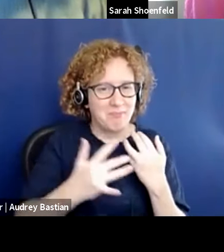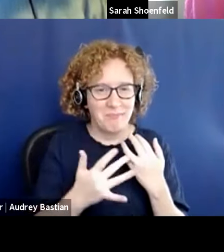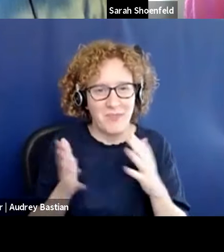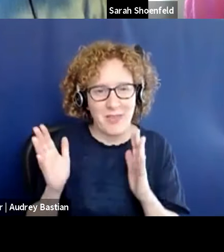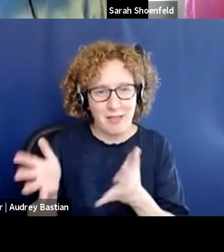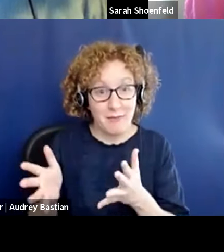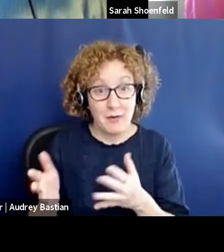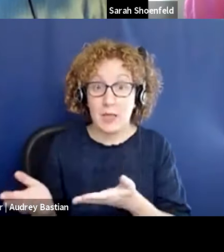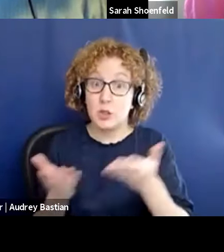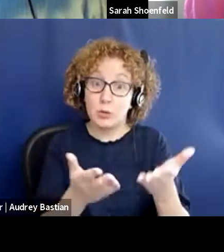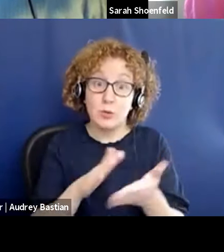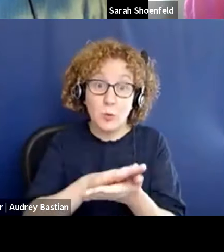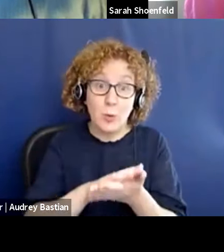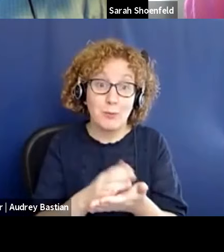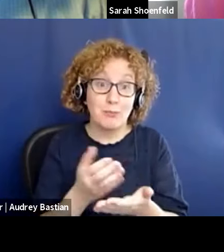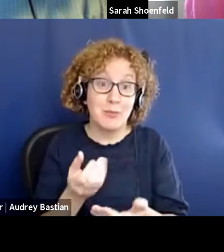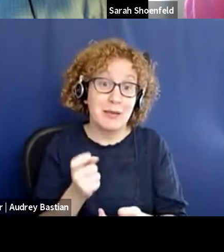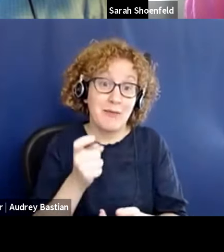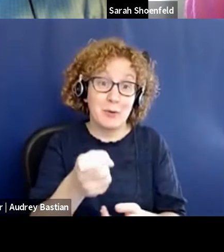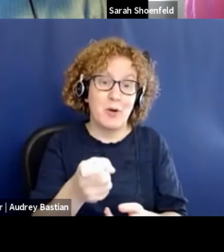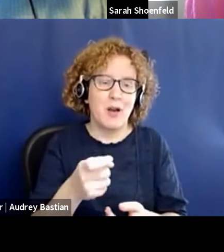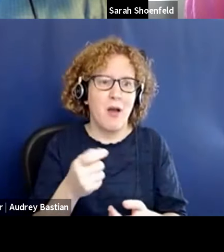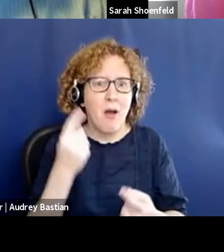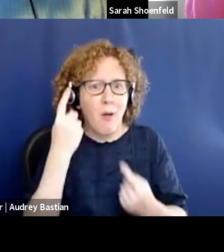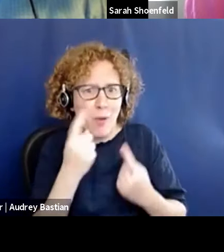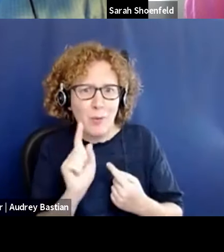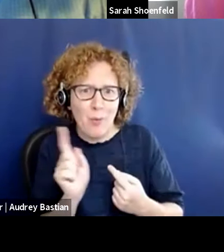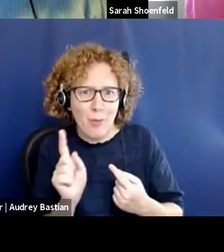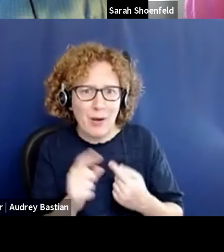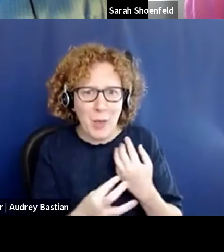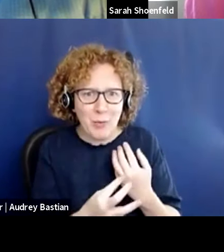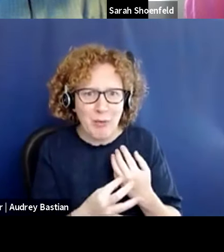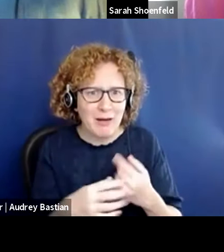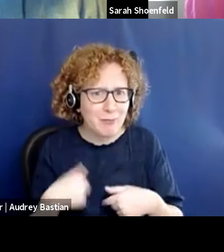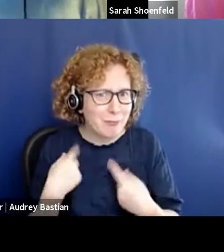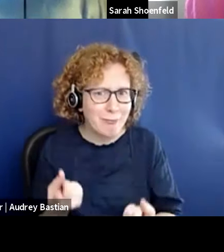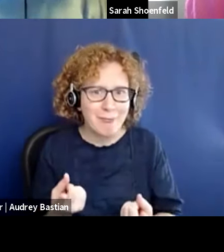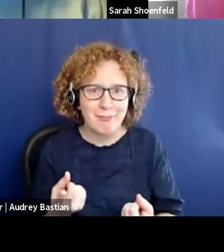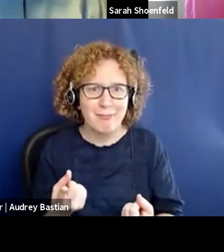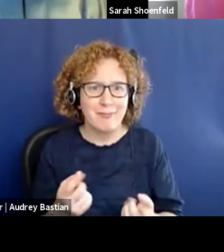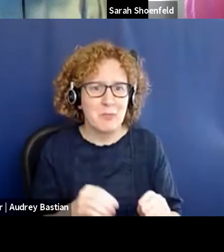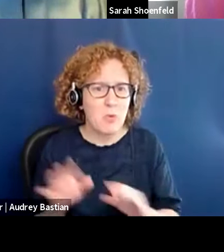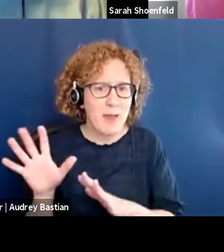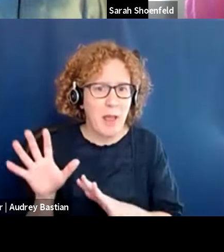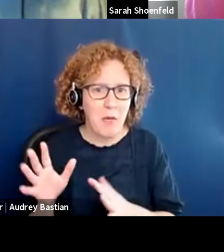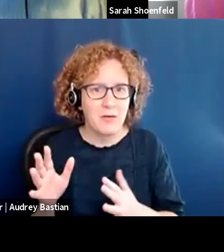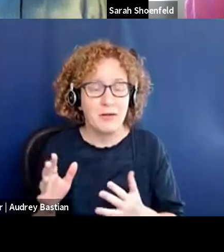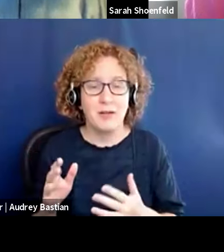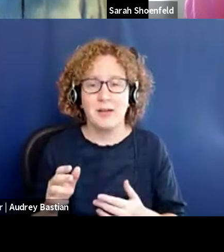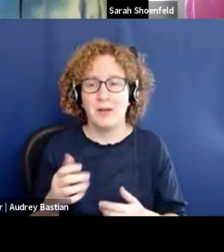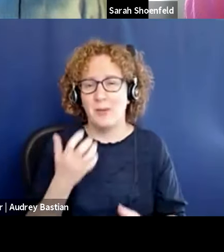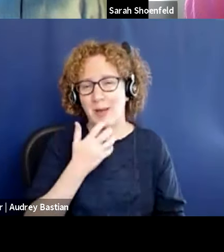And I took it to school and gave it to her. And she'd been wondering where her ring had been all since she had moved out.